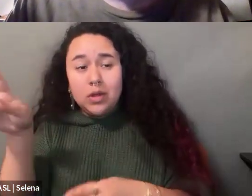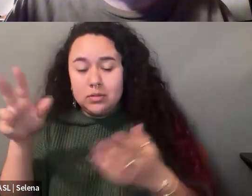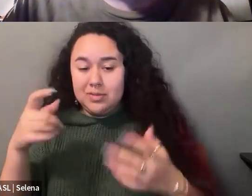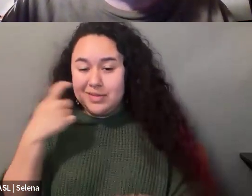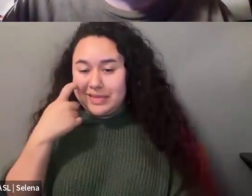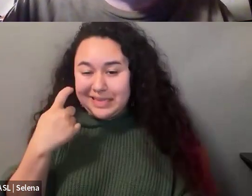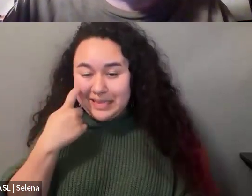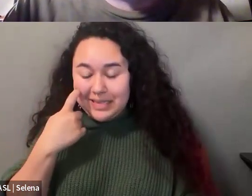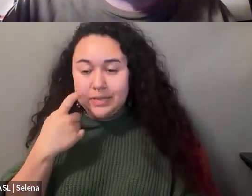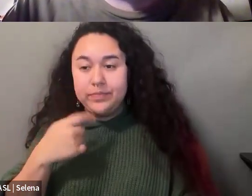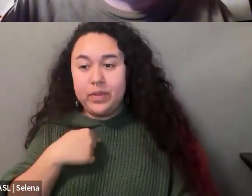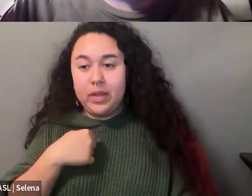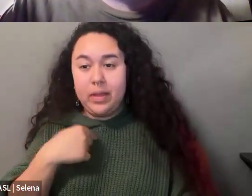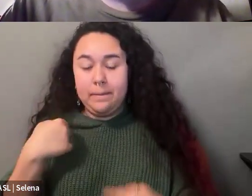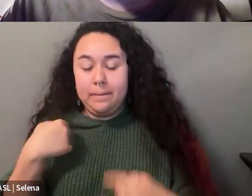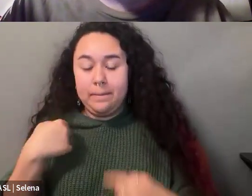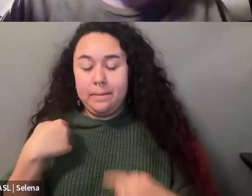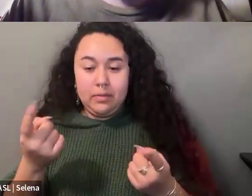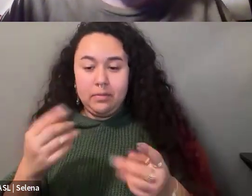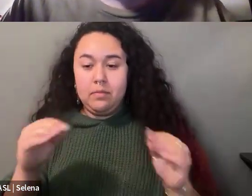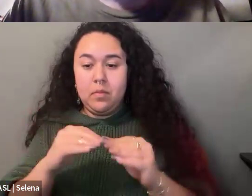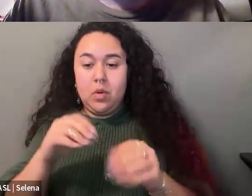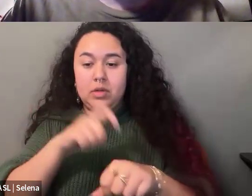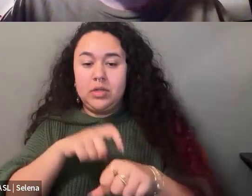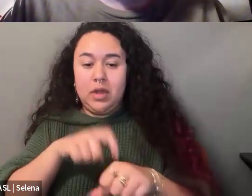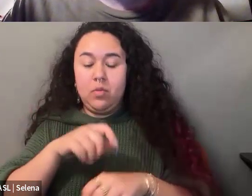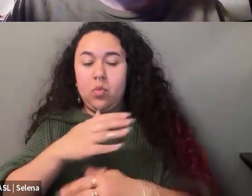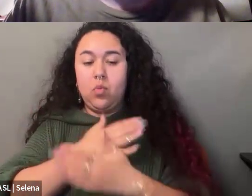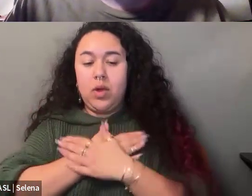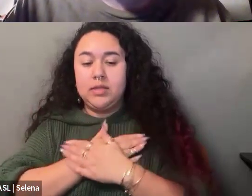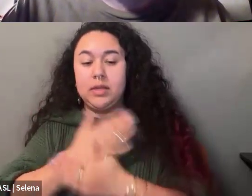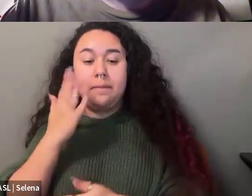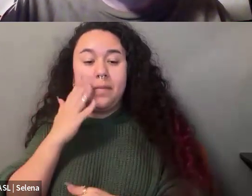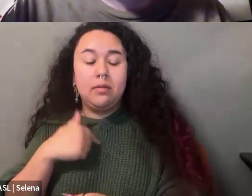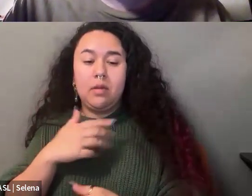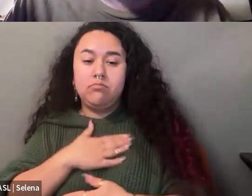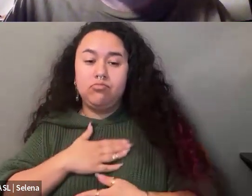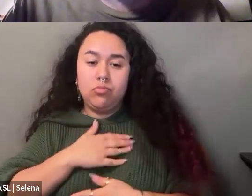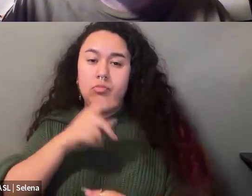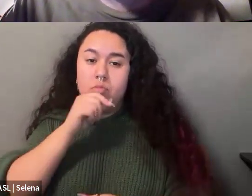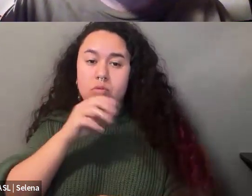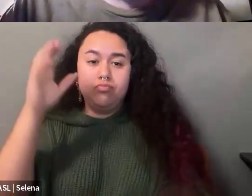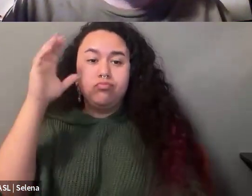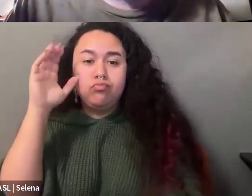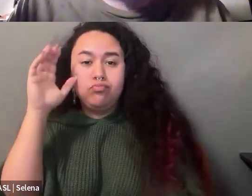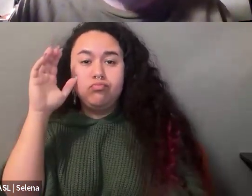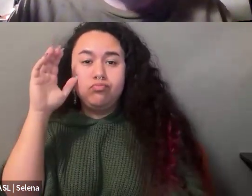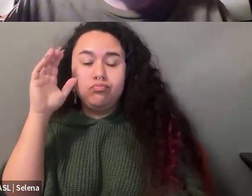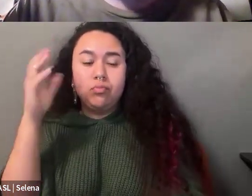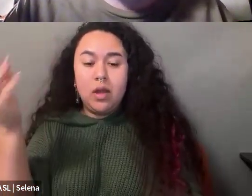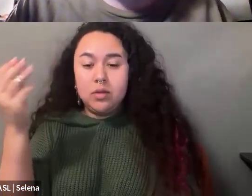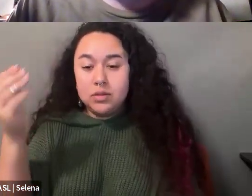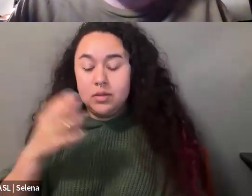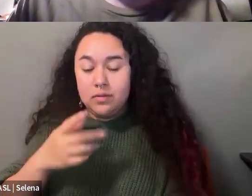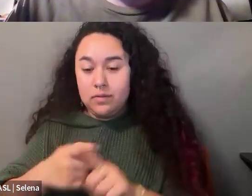Lately, I've been having to spend more time resting in bed, and so I enjoyed the birds, just listening to the birds from my